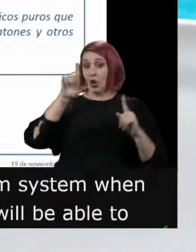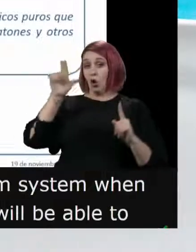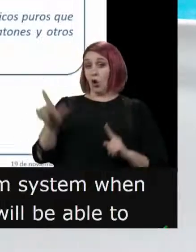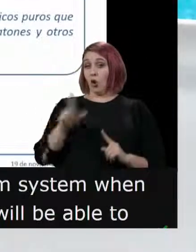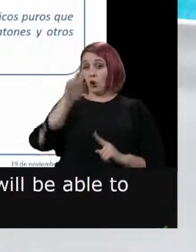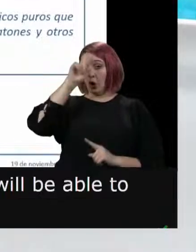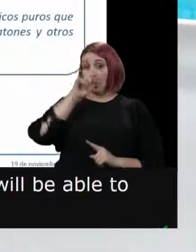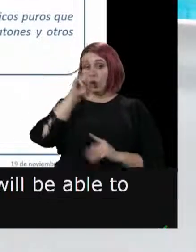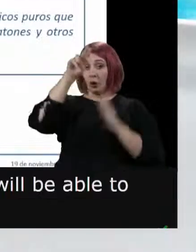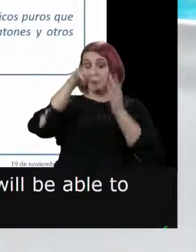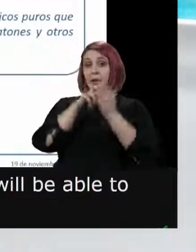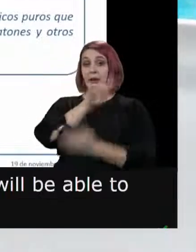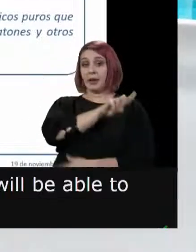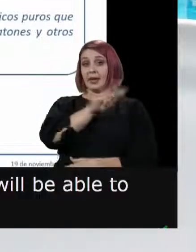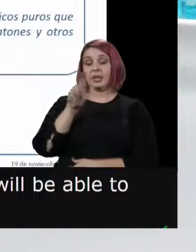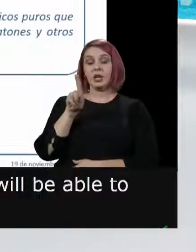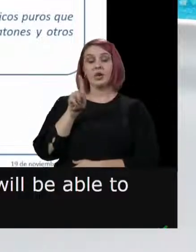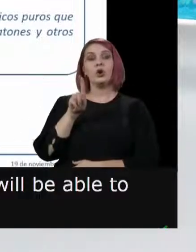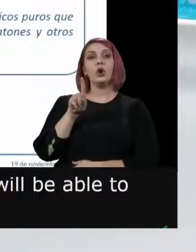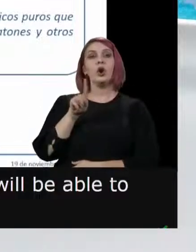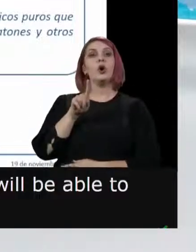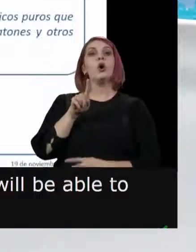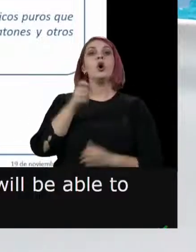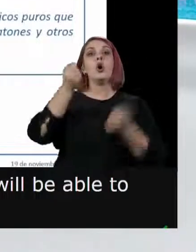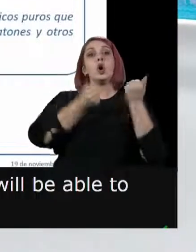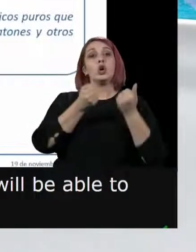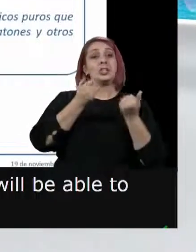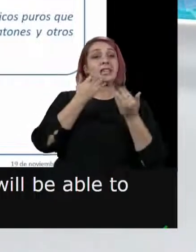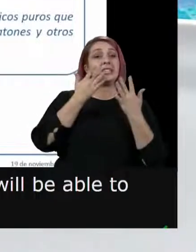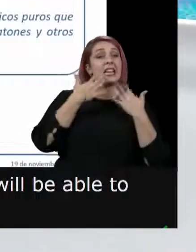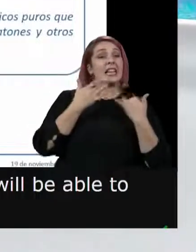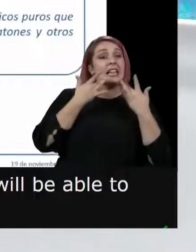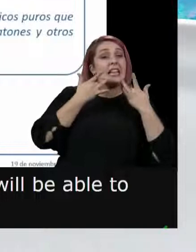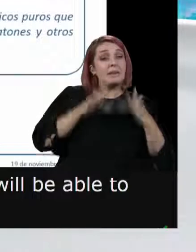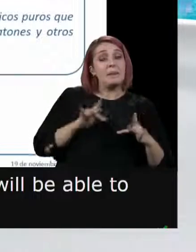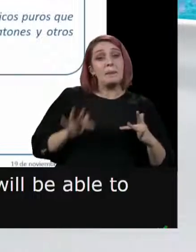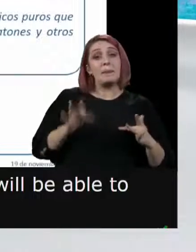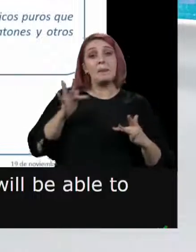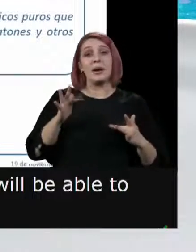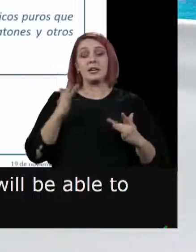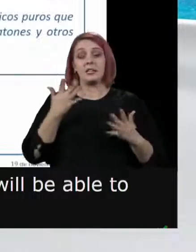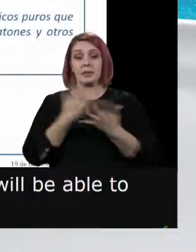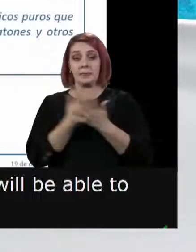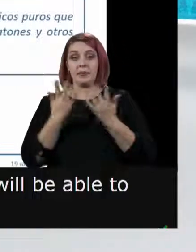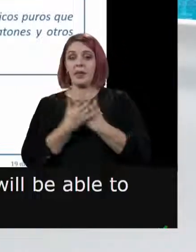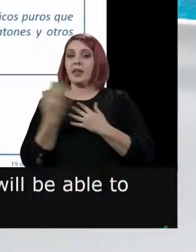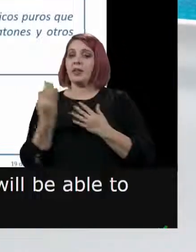of the road or the street. As I said,